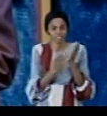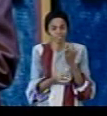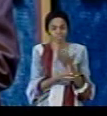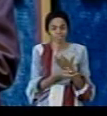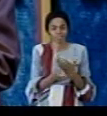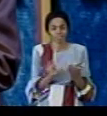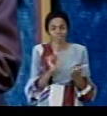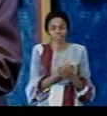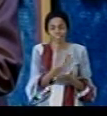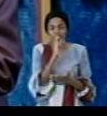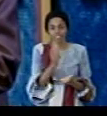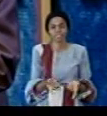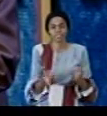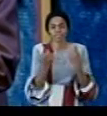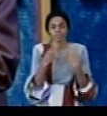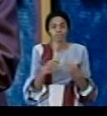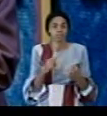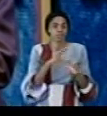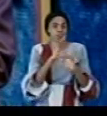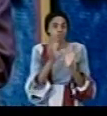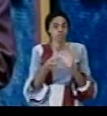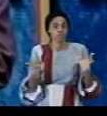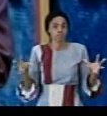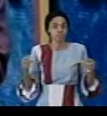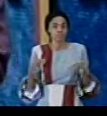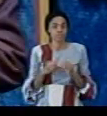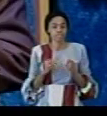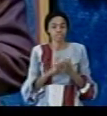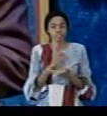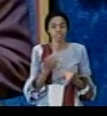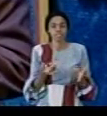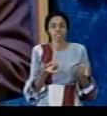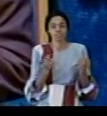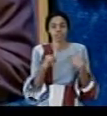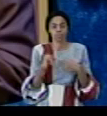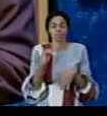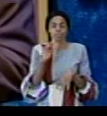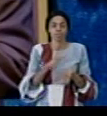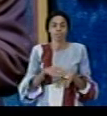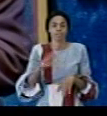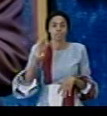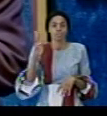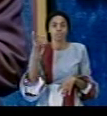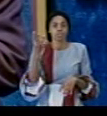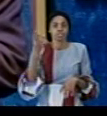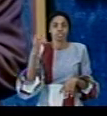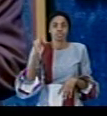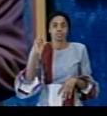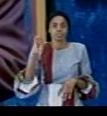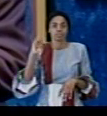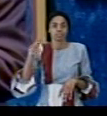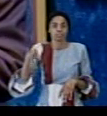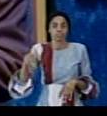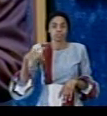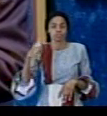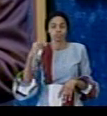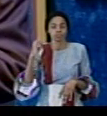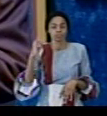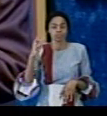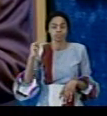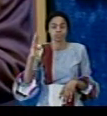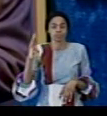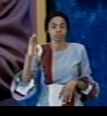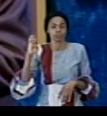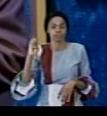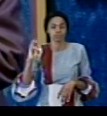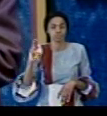September 4. Here in the Alpha location, it is coming up